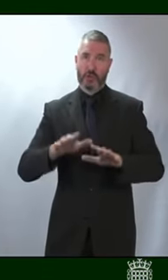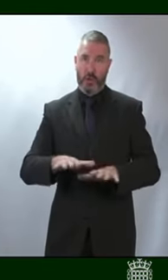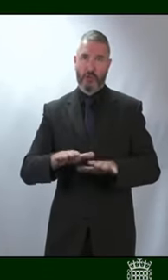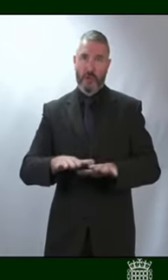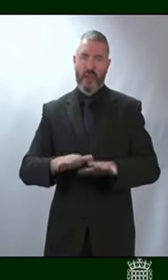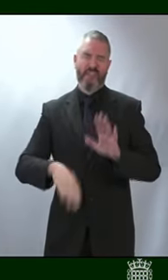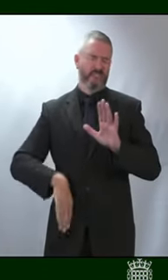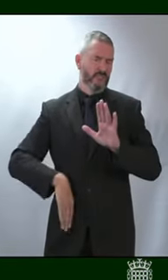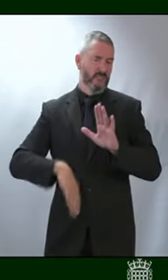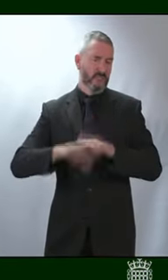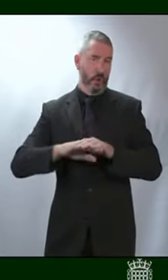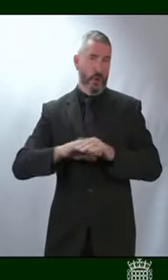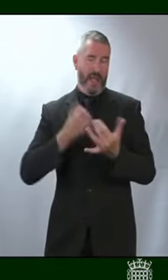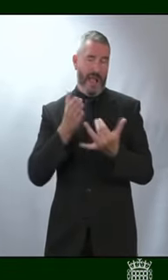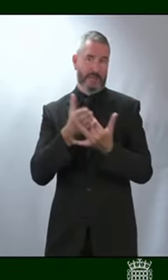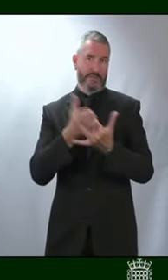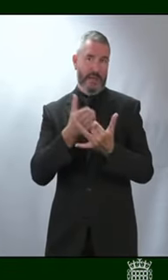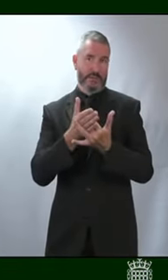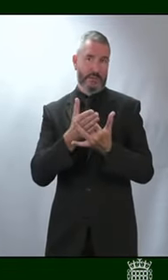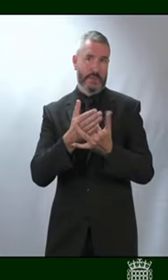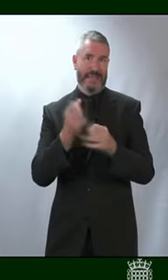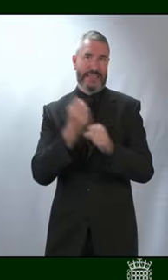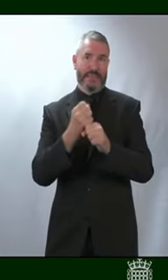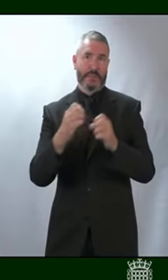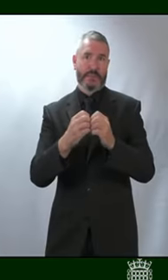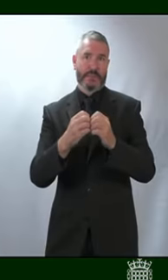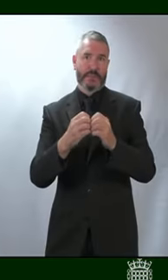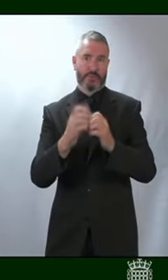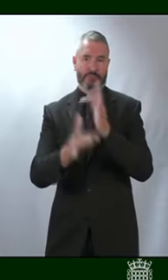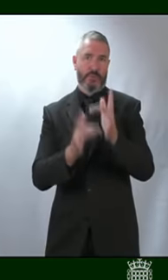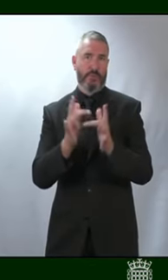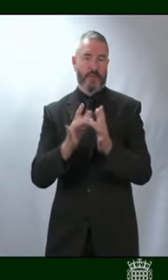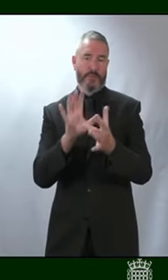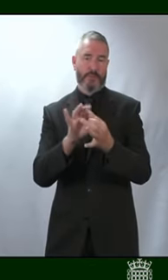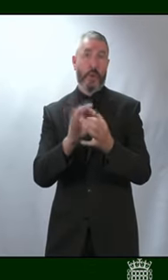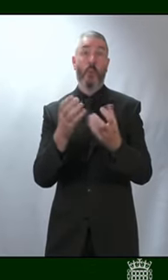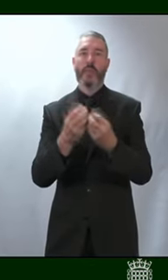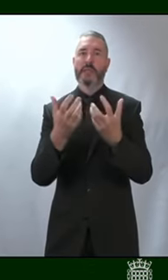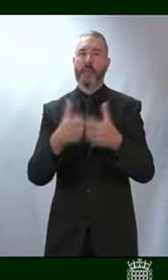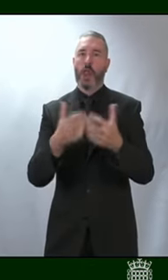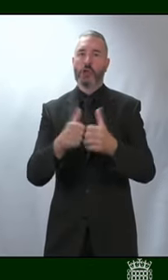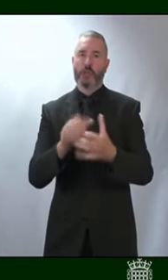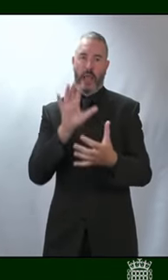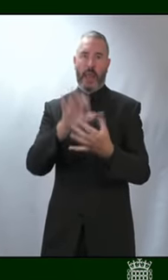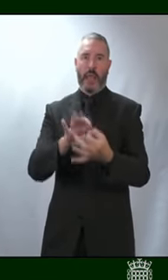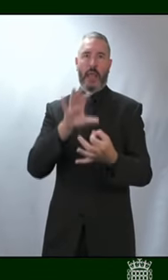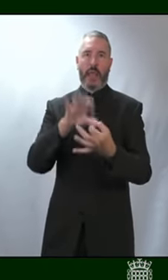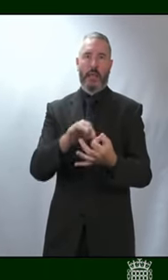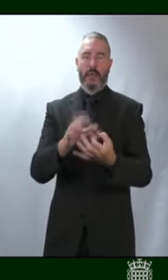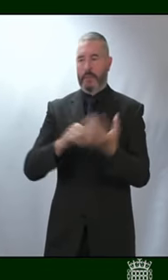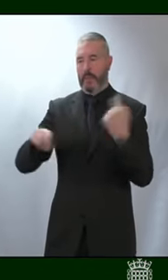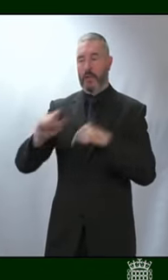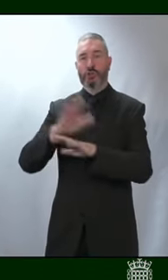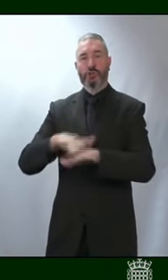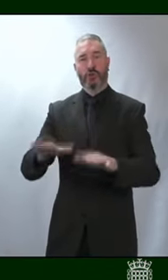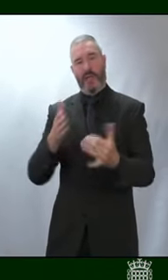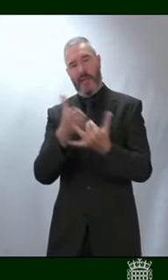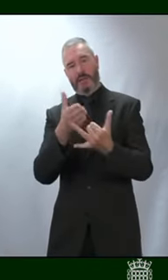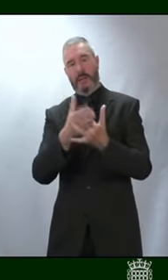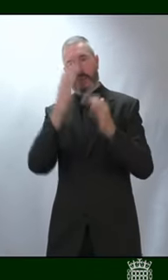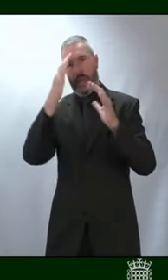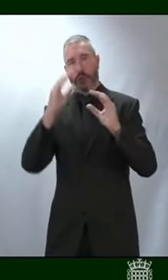full gigabit broadband with the equipment that will give